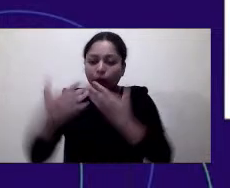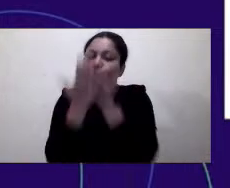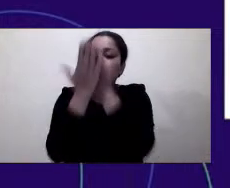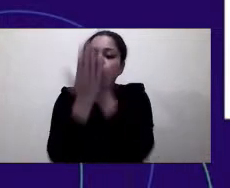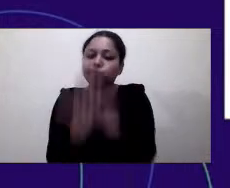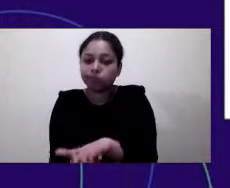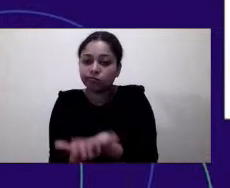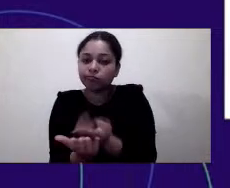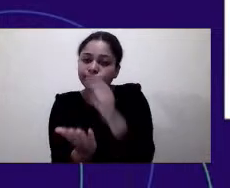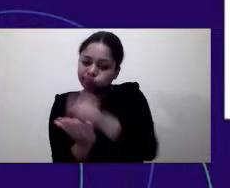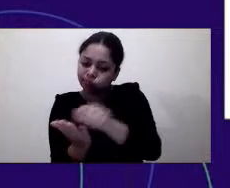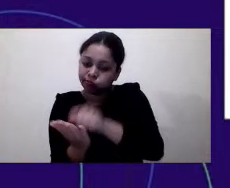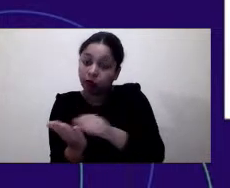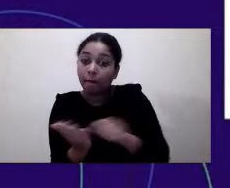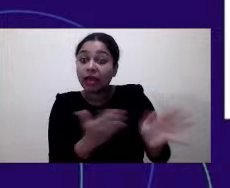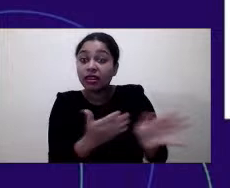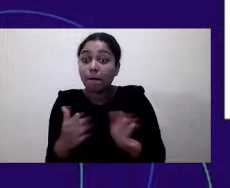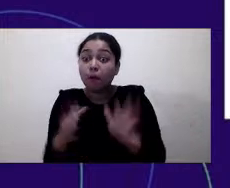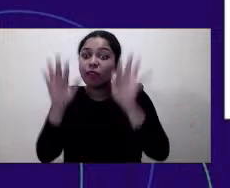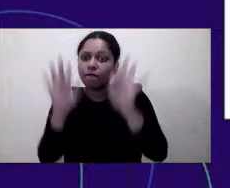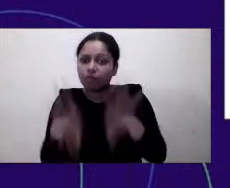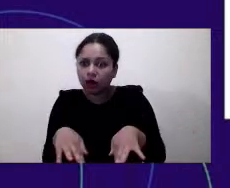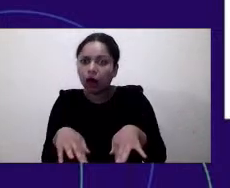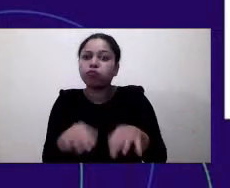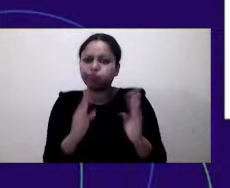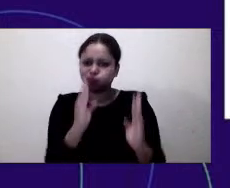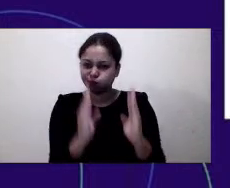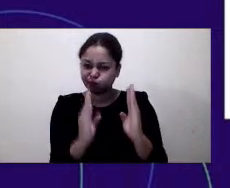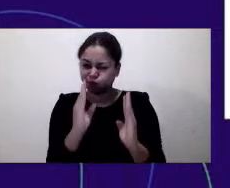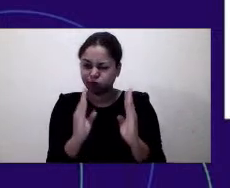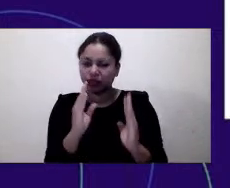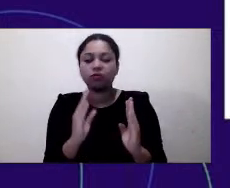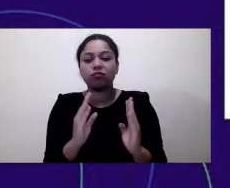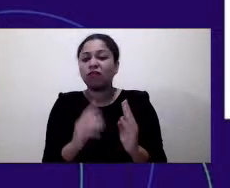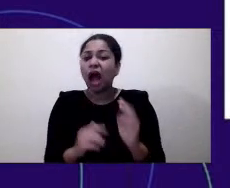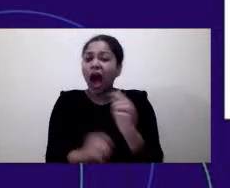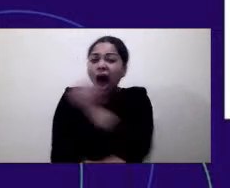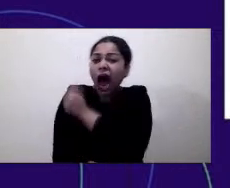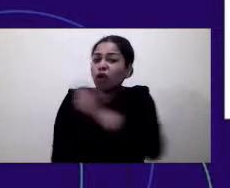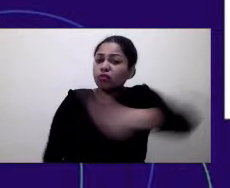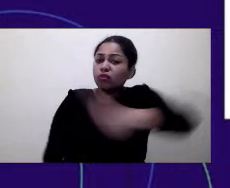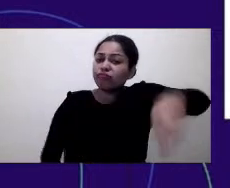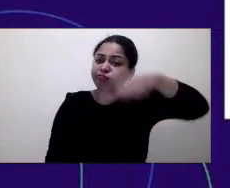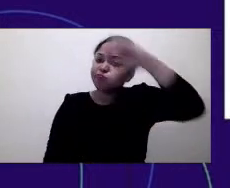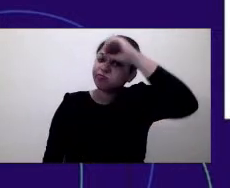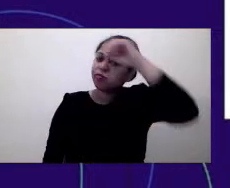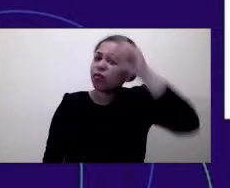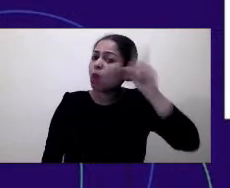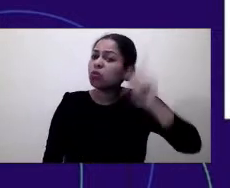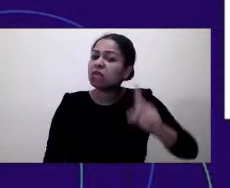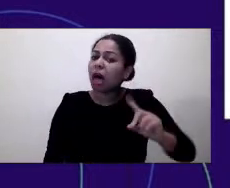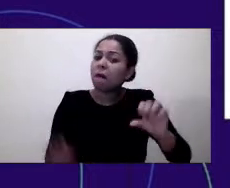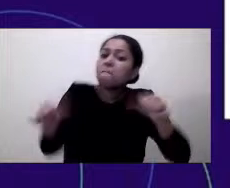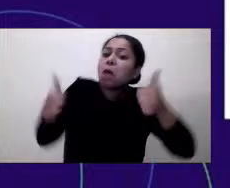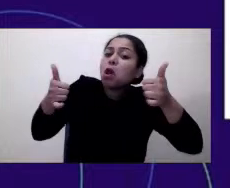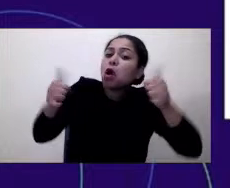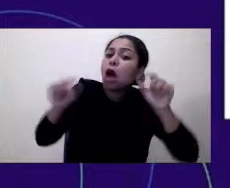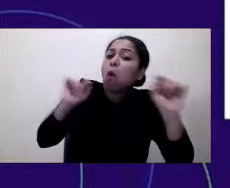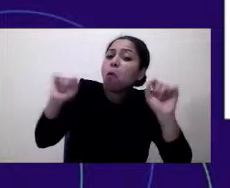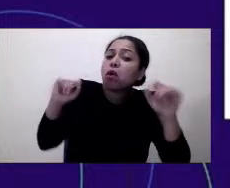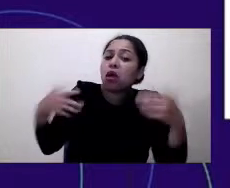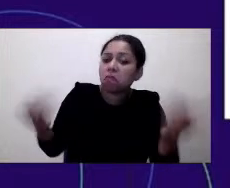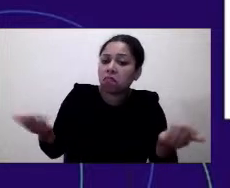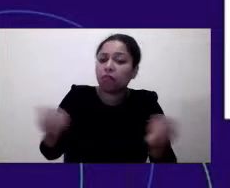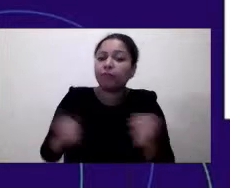the closing of a unit, it doesn't really help students to understand what they need to improve. So after the test